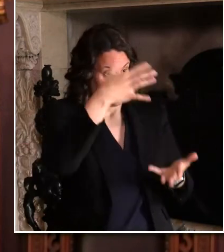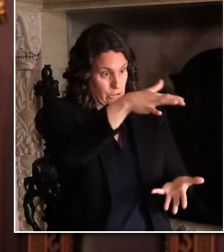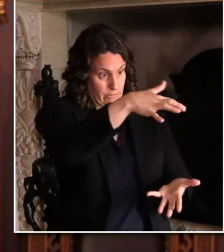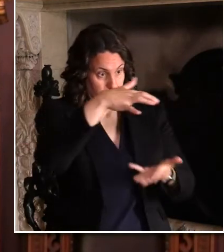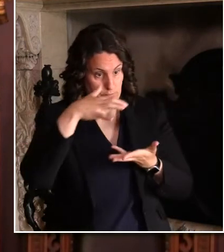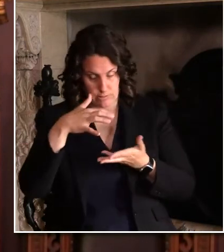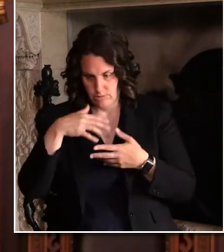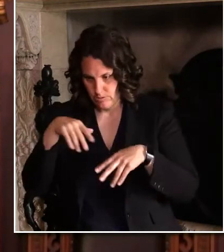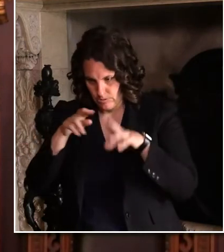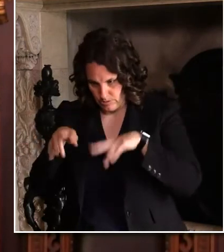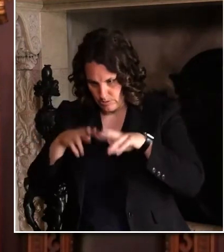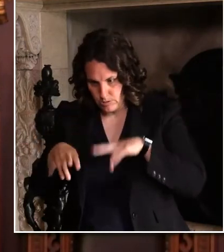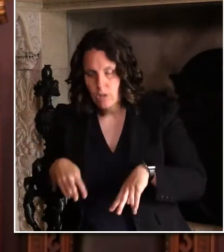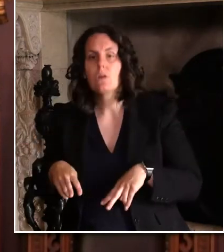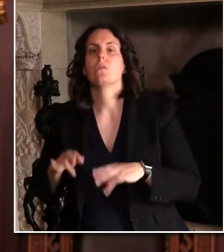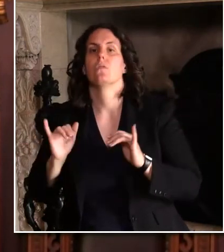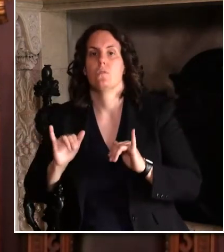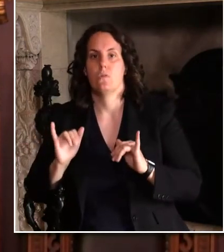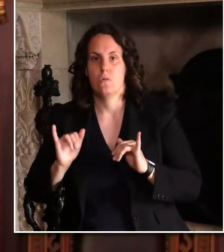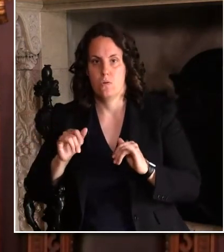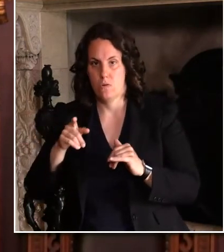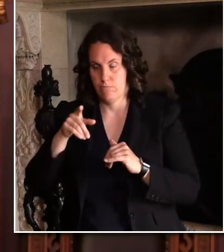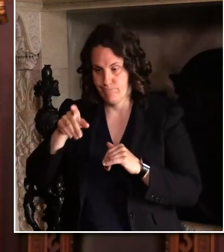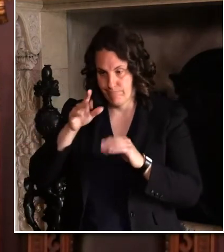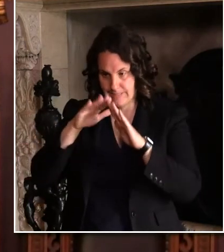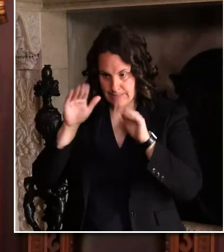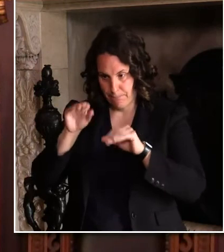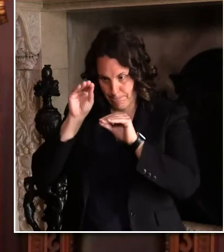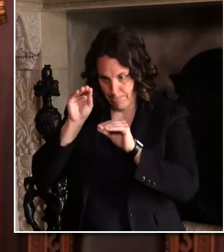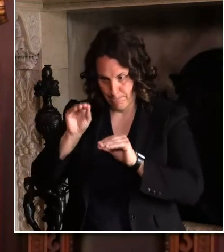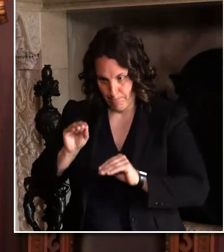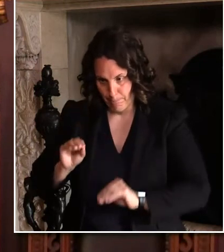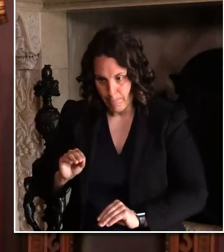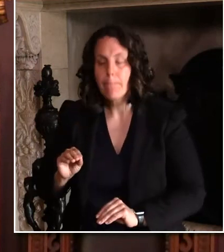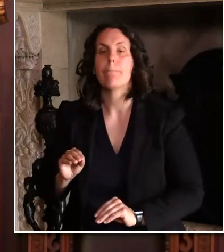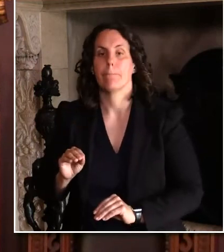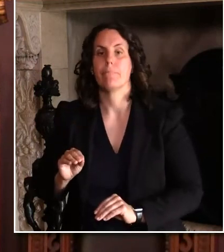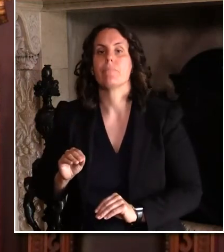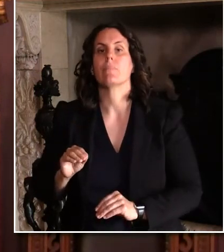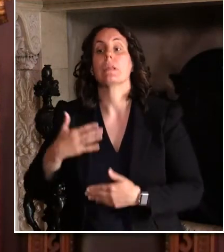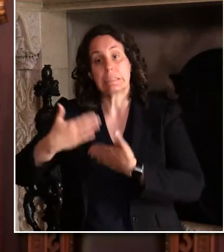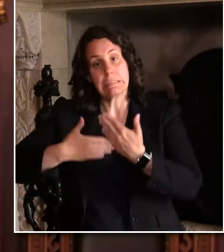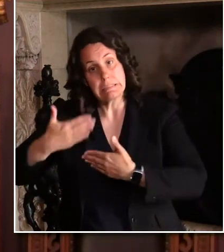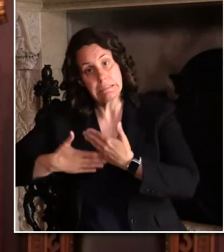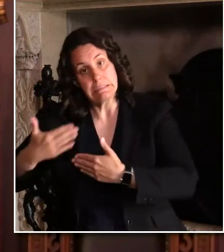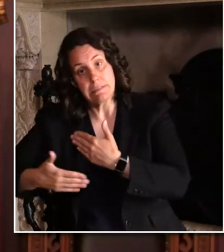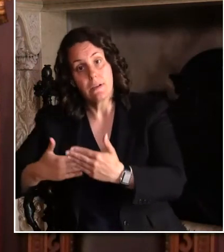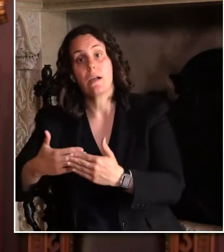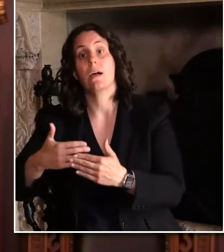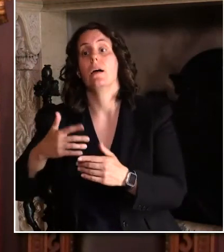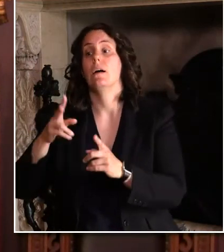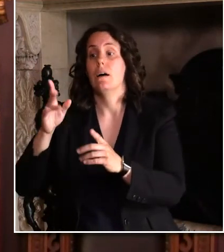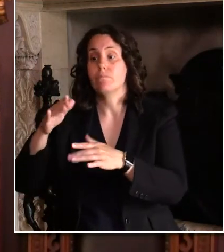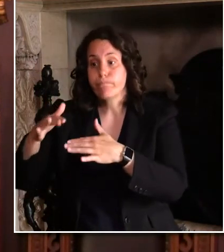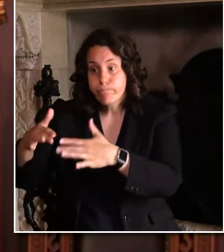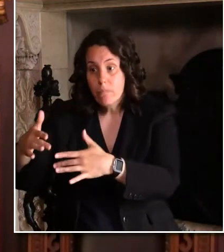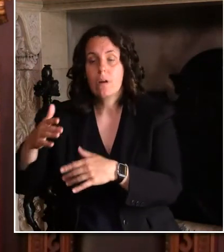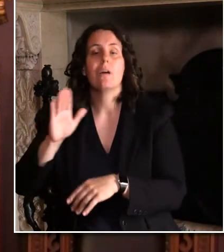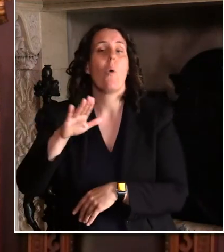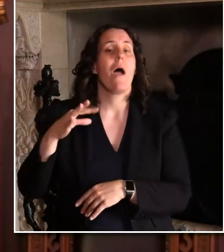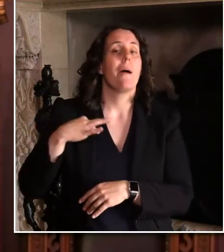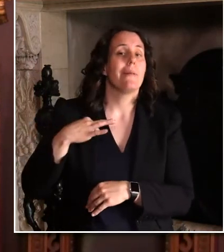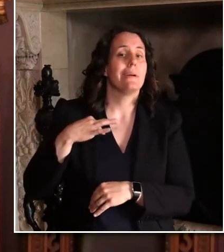clarification. But we last week we onboarded 100 additional staff, and this week we're adding 300 more